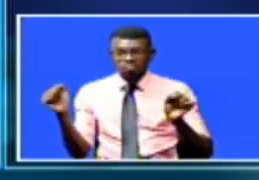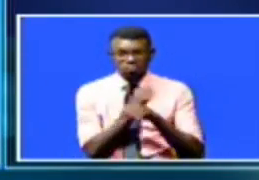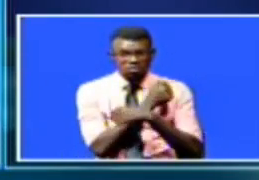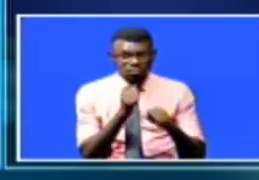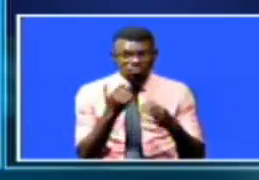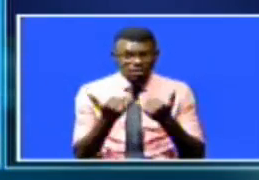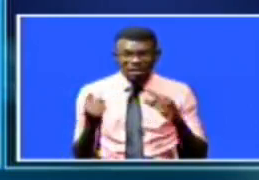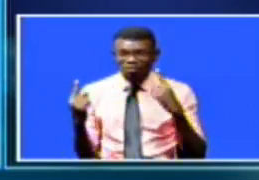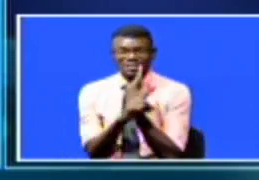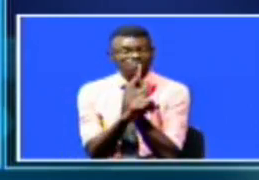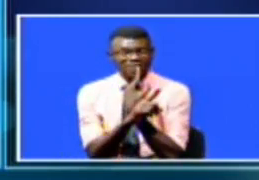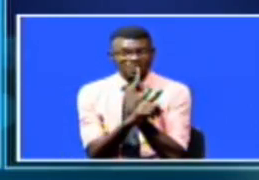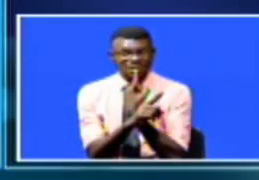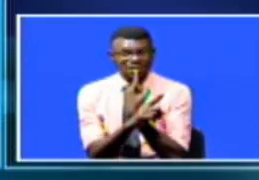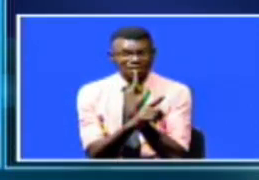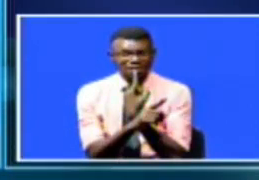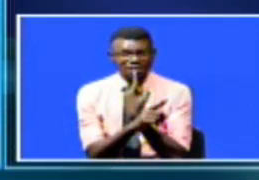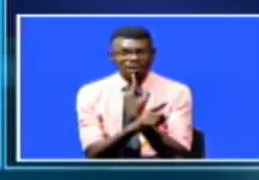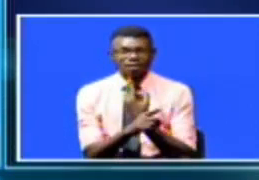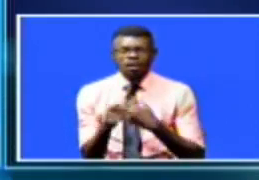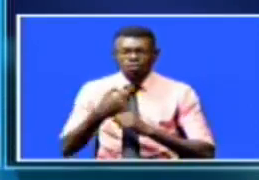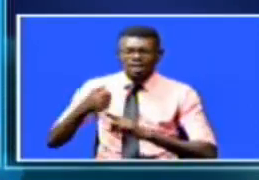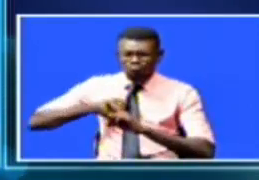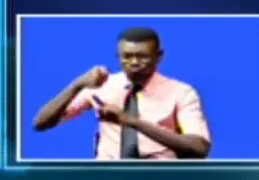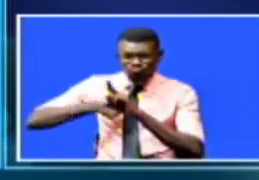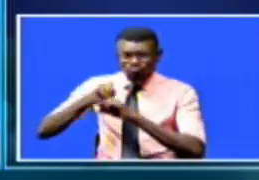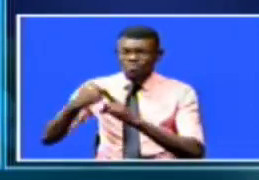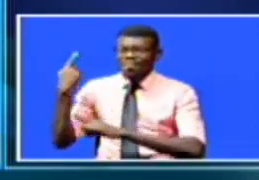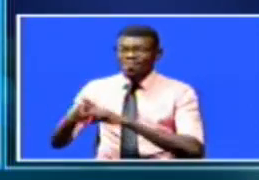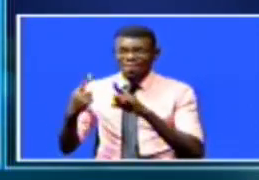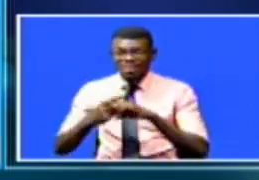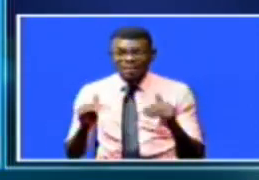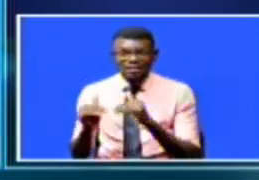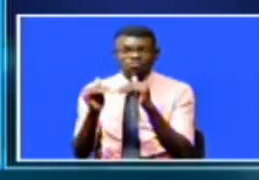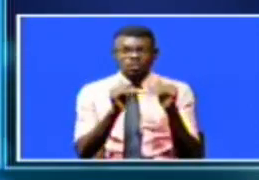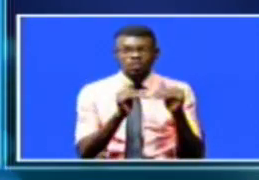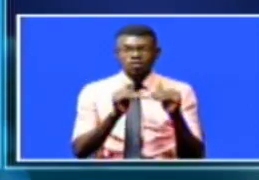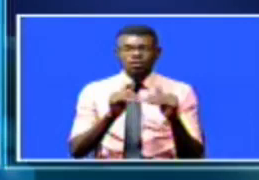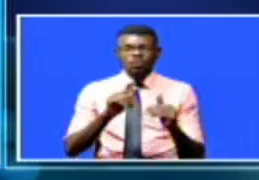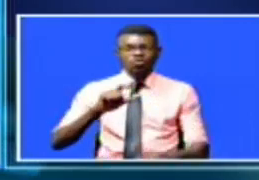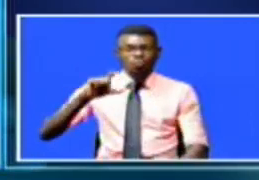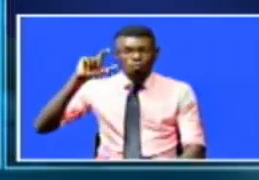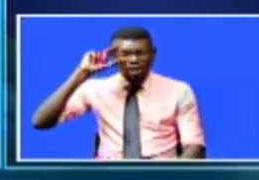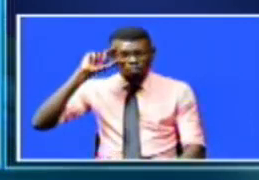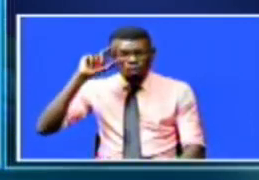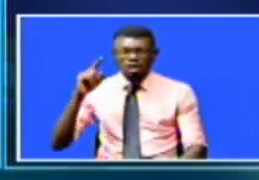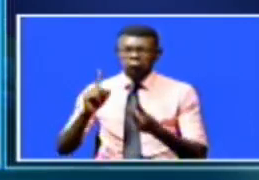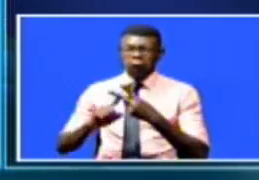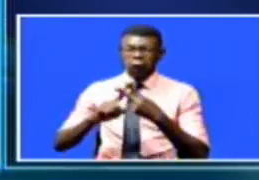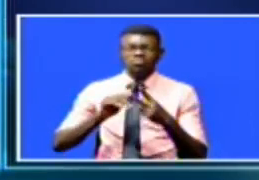are different now. You know, we have fought so much for democracy. Senator Orengo, my party